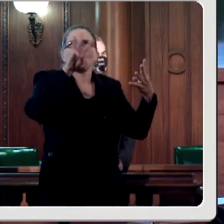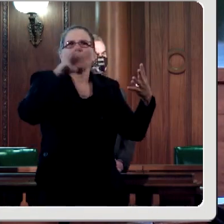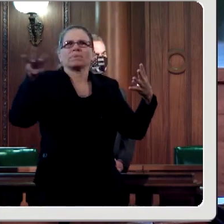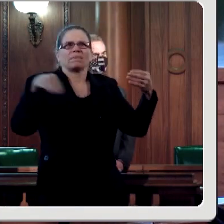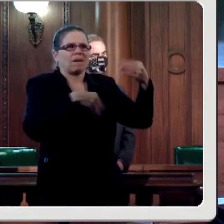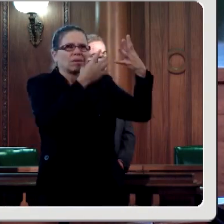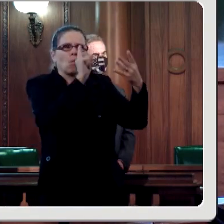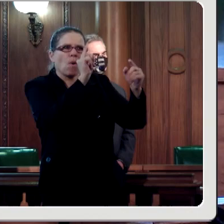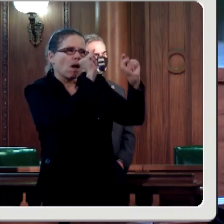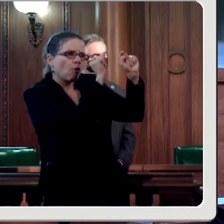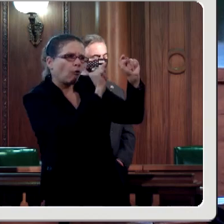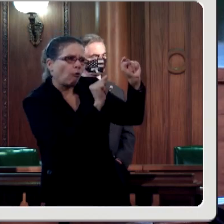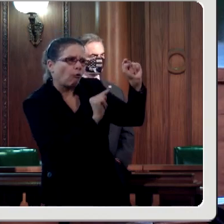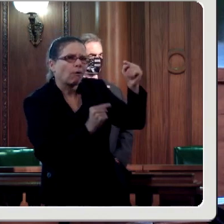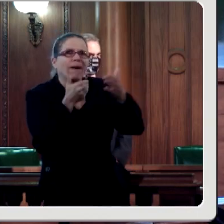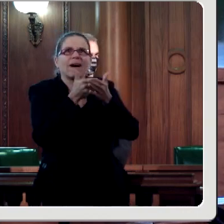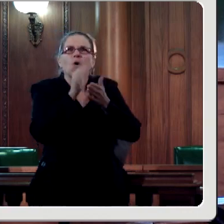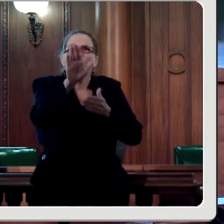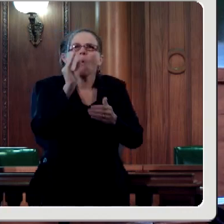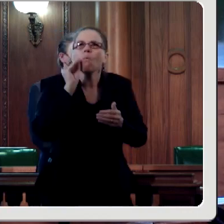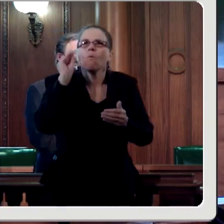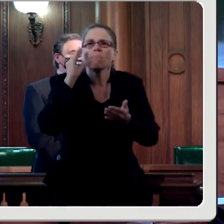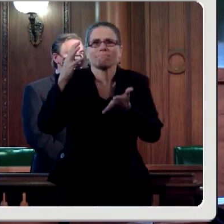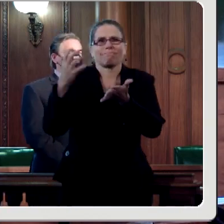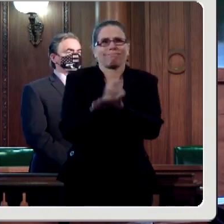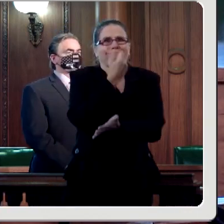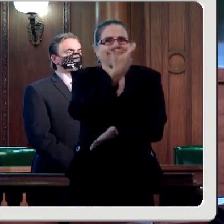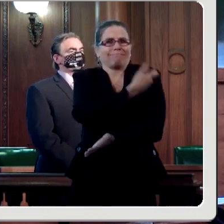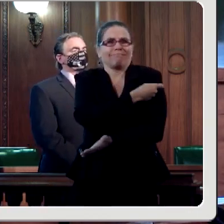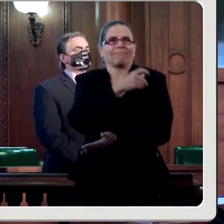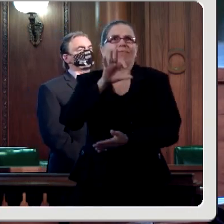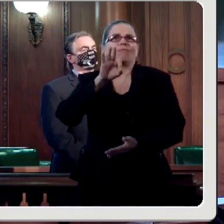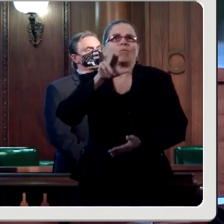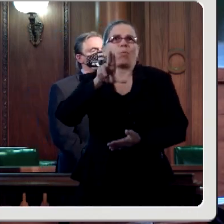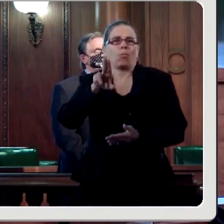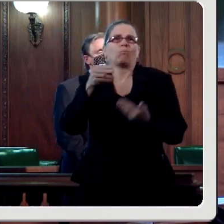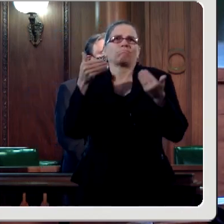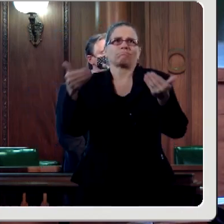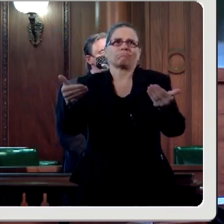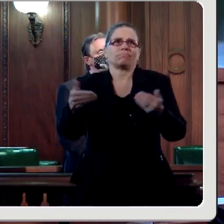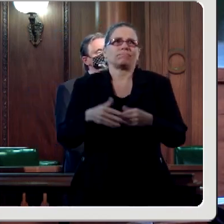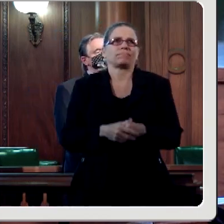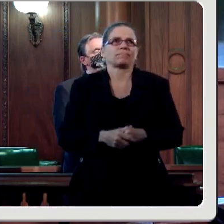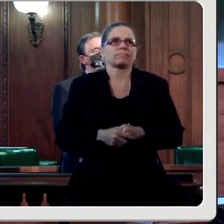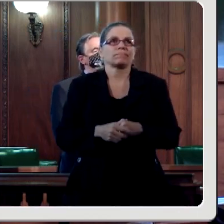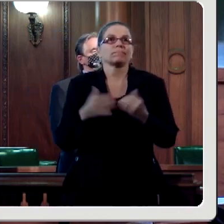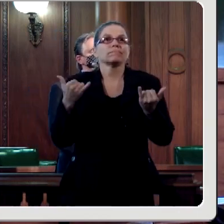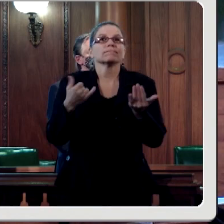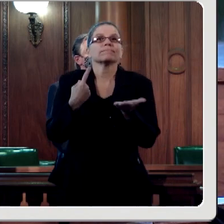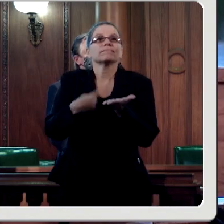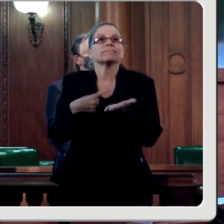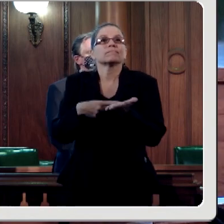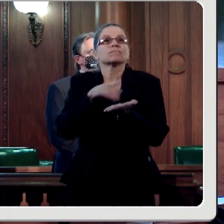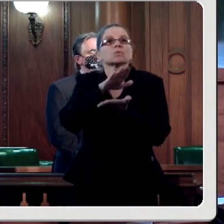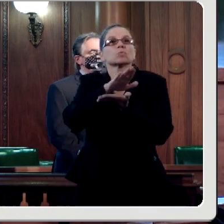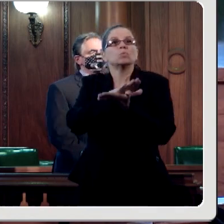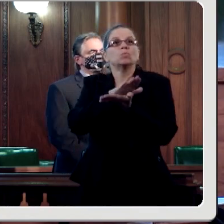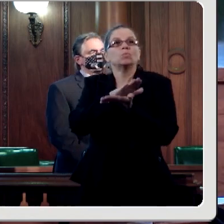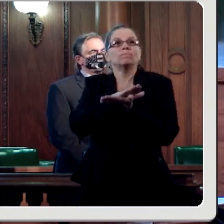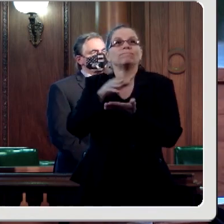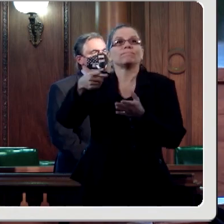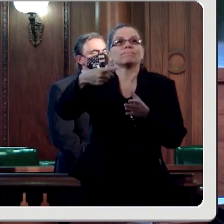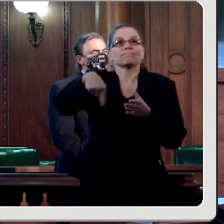The school department continues to work towards getting their students flu shots and are